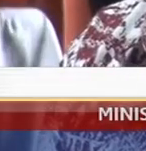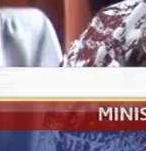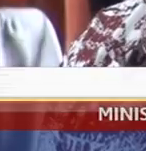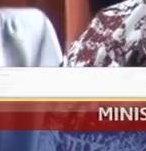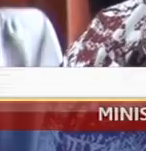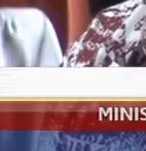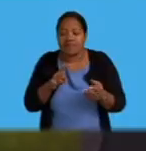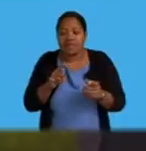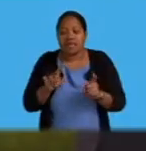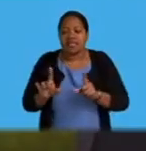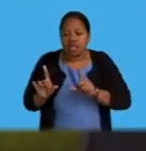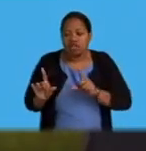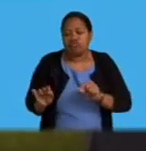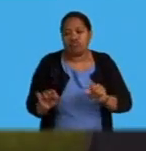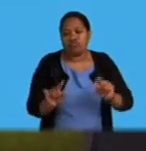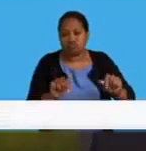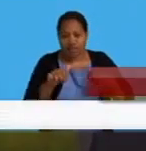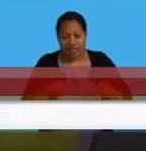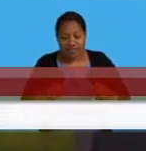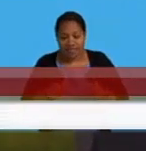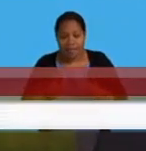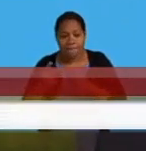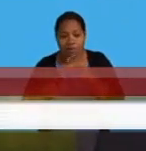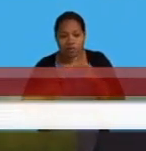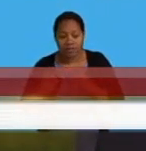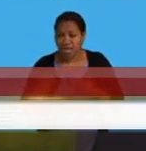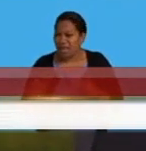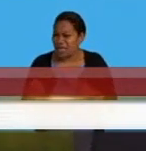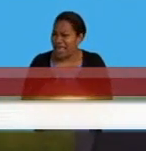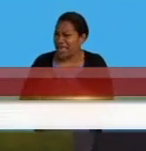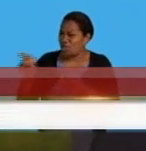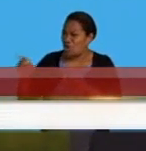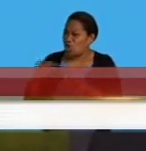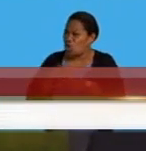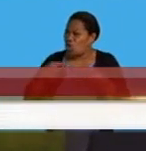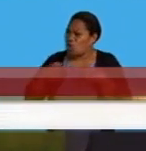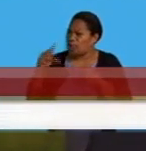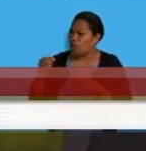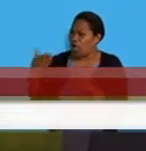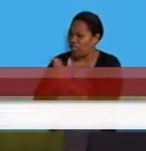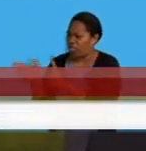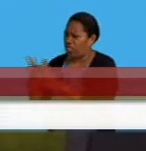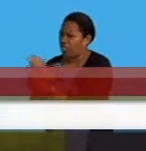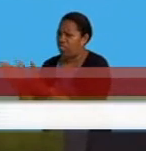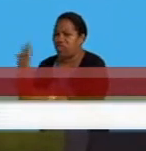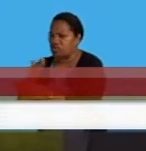delivery. You see, unlike you, we don't do a dodgy job. We actually do a good job. We actually do a